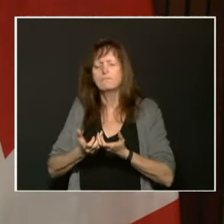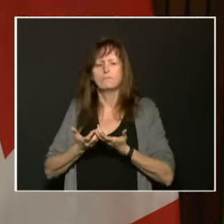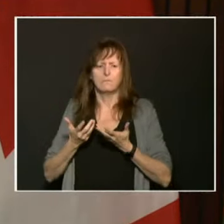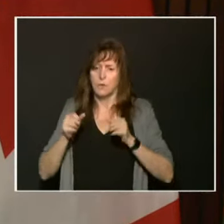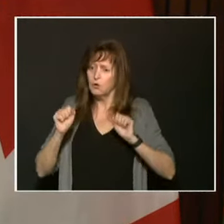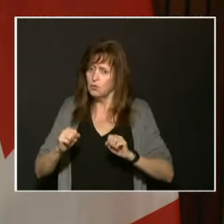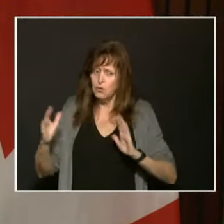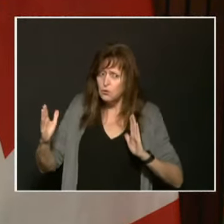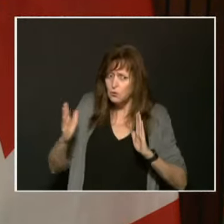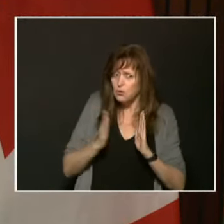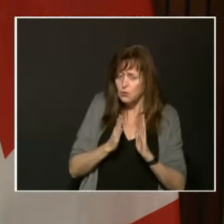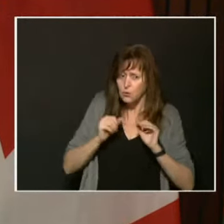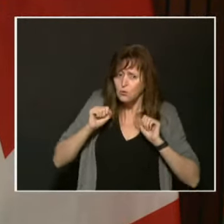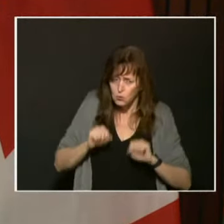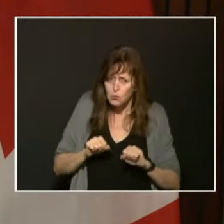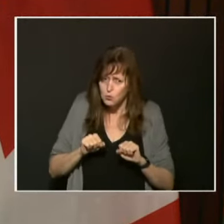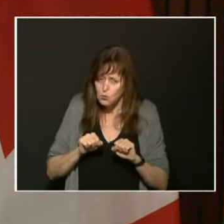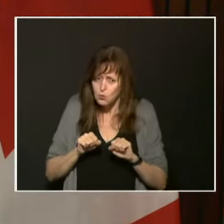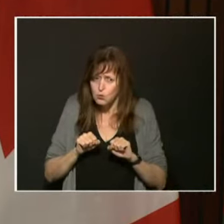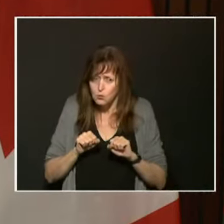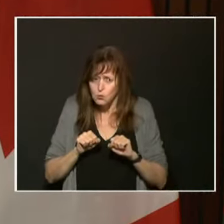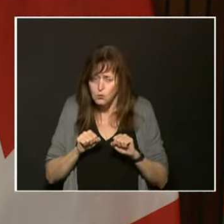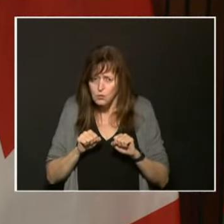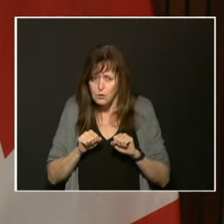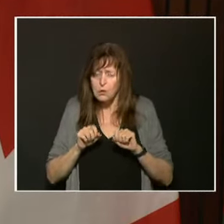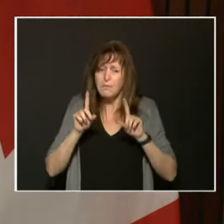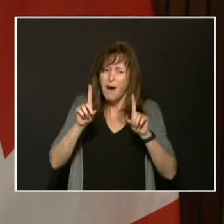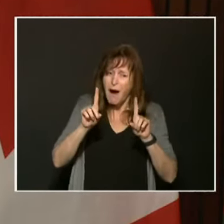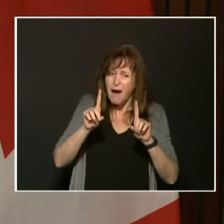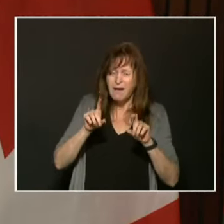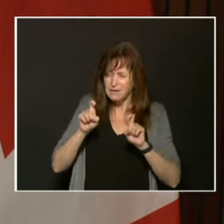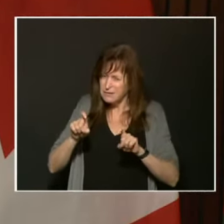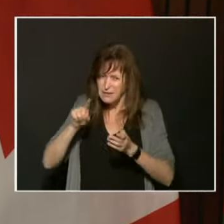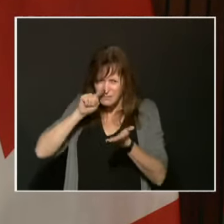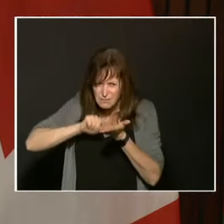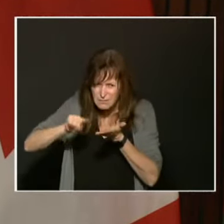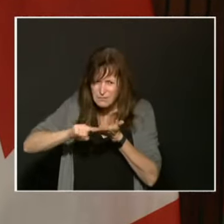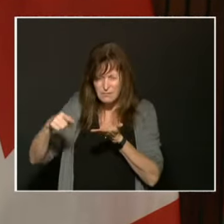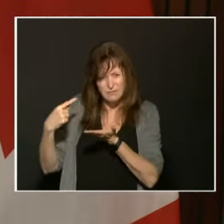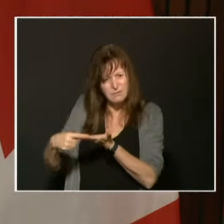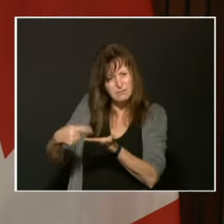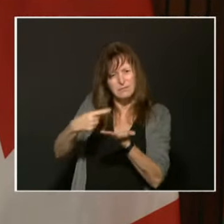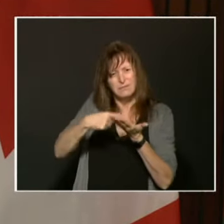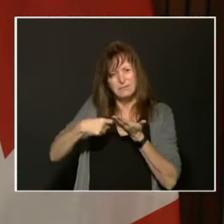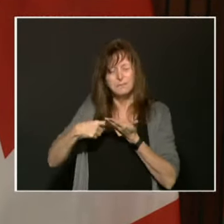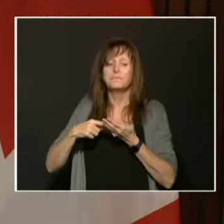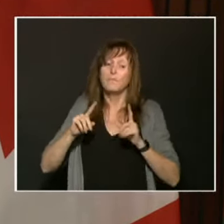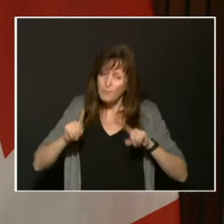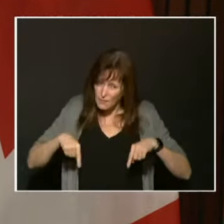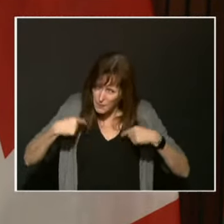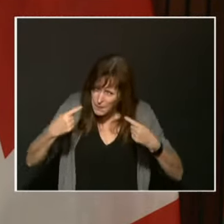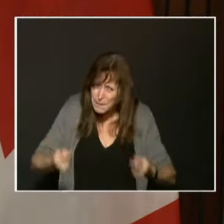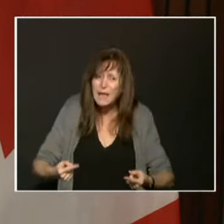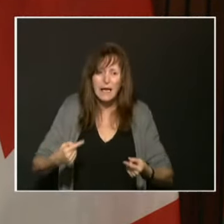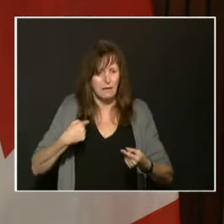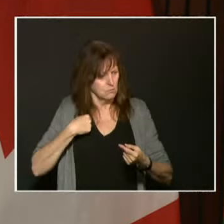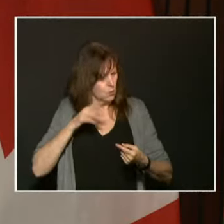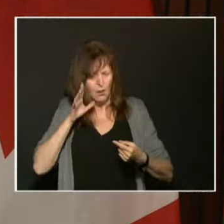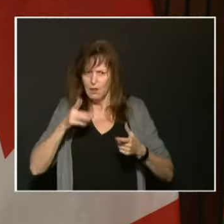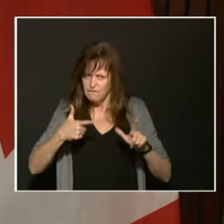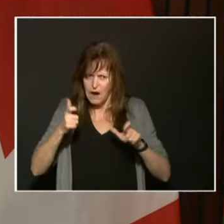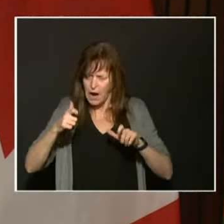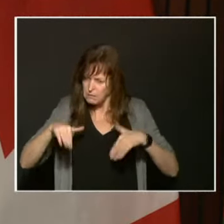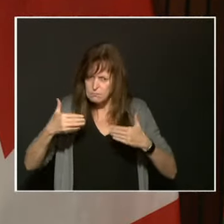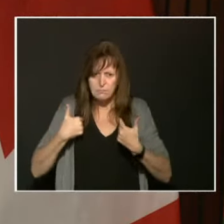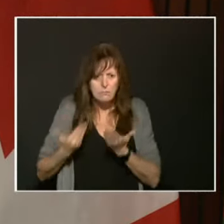we'll make a recommendation and make it with government as quickly as we can. I don't want to give you an answer before that we've had the benefit of the whole